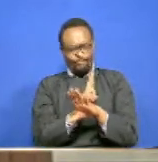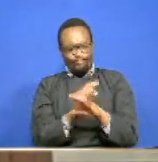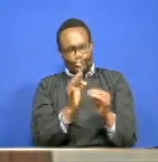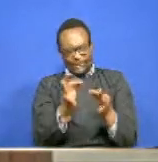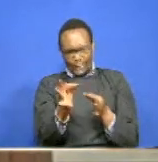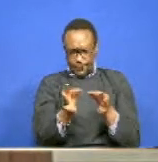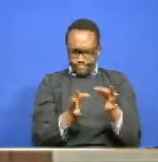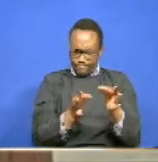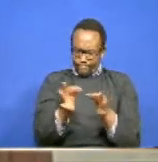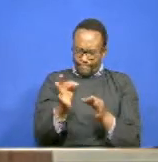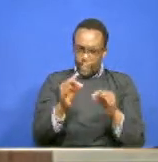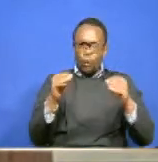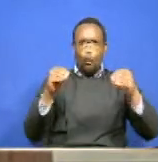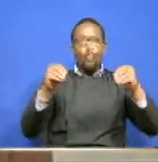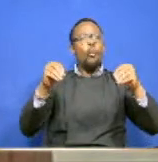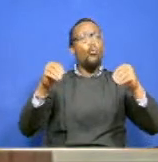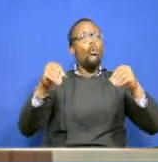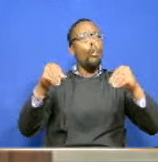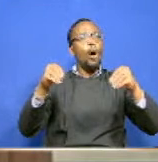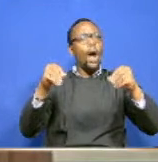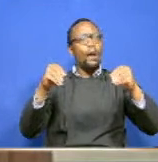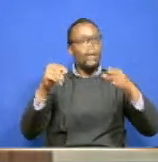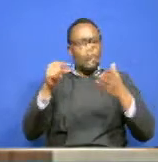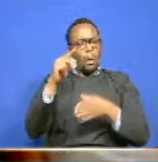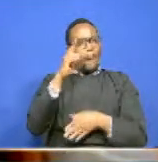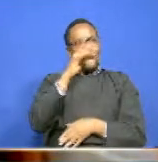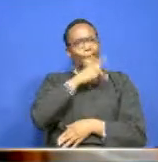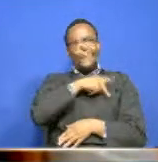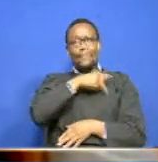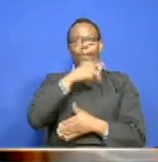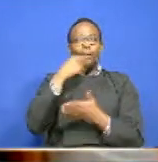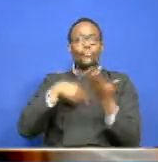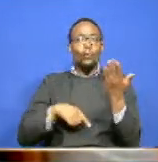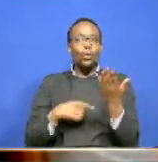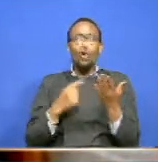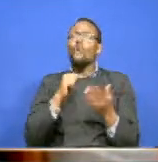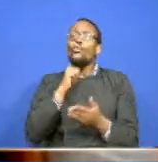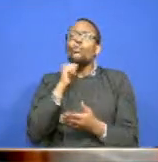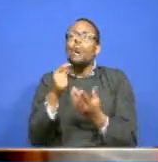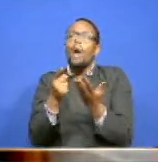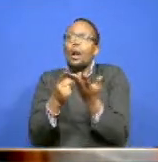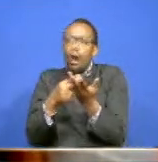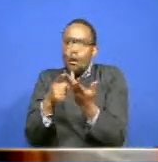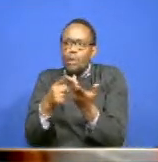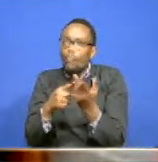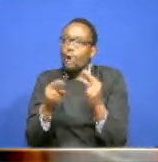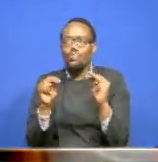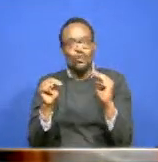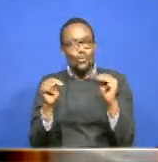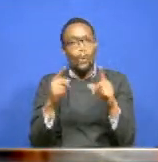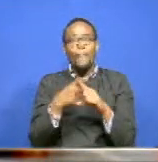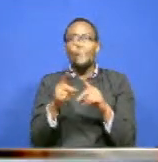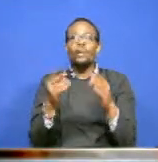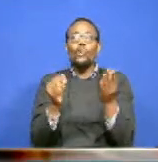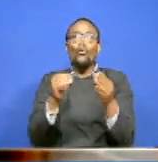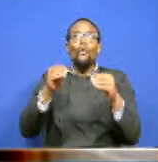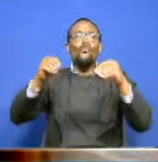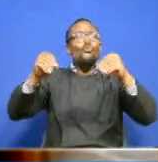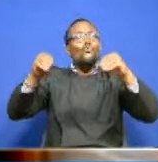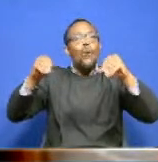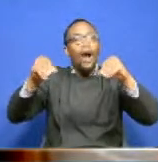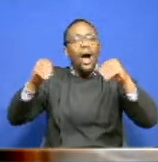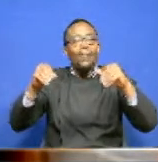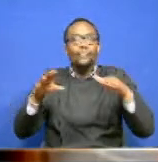of our service. What is produced in us is not by quantity, but by the quality of our service. And as I end, let